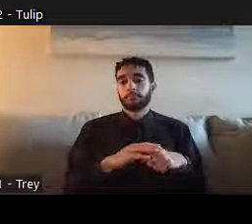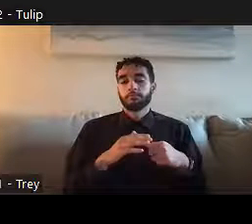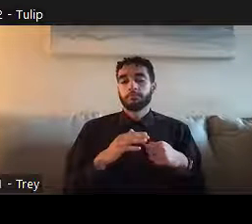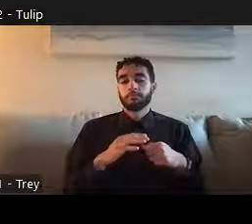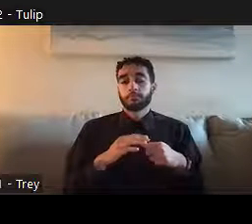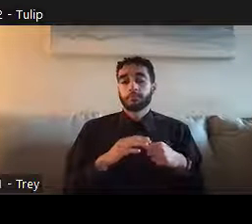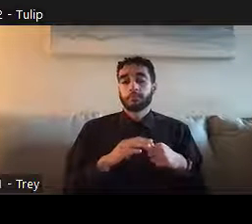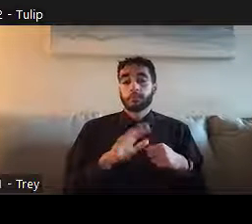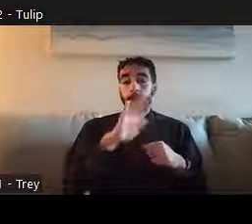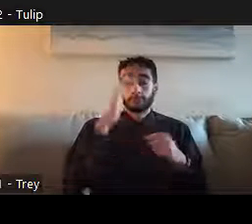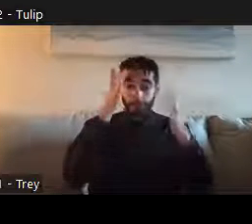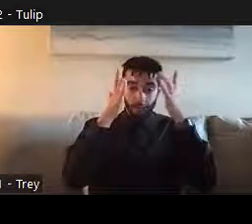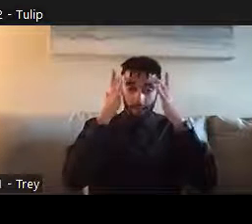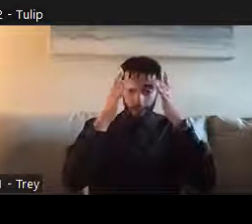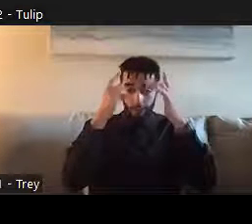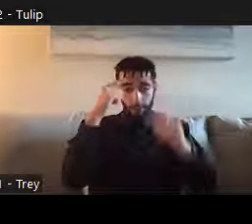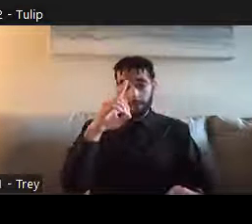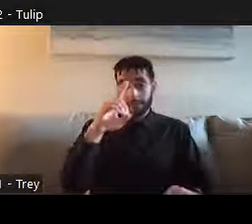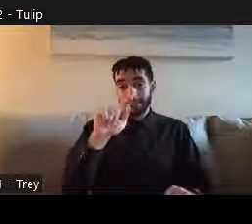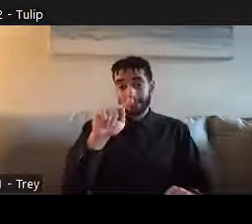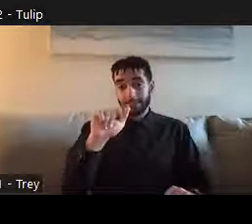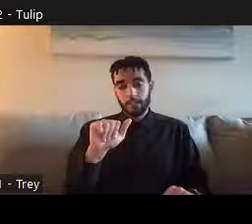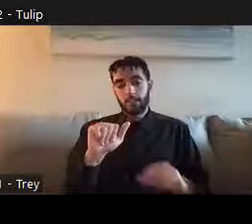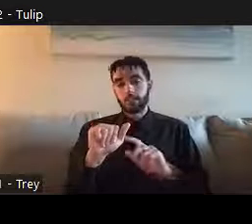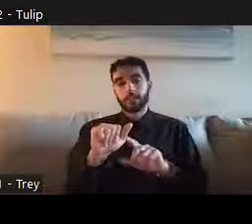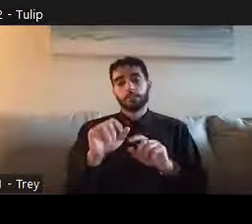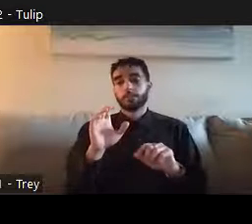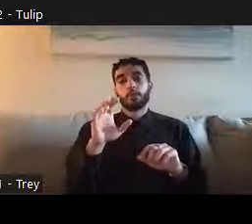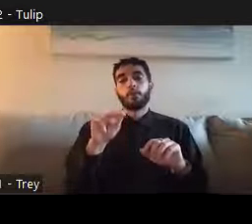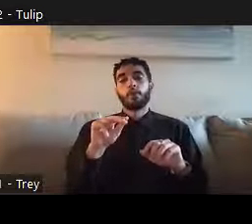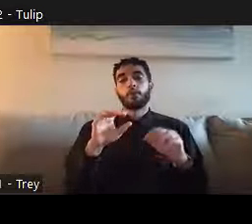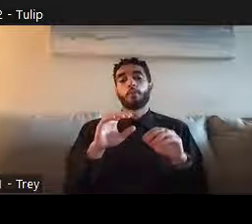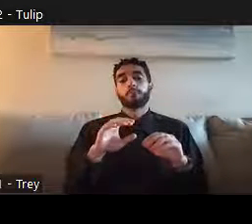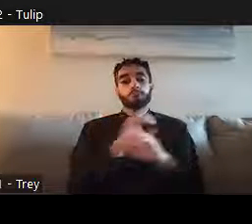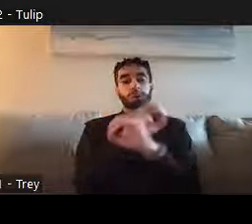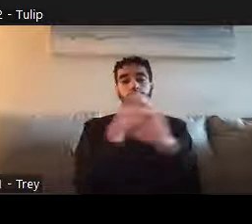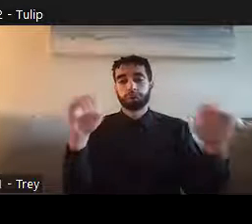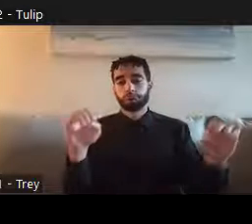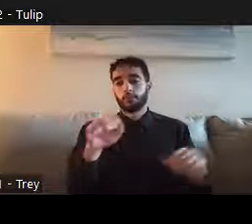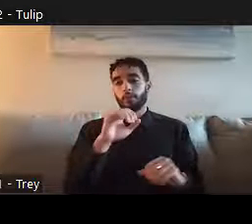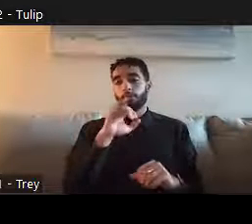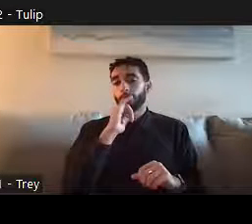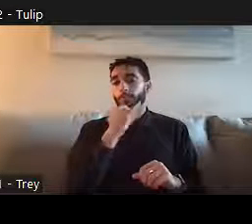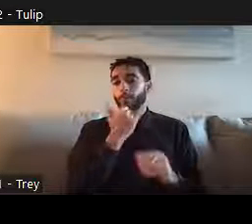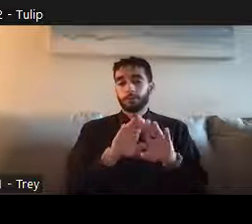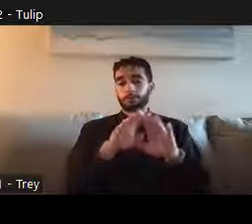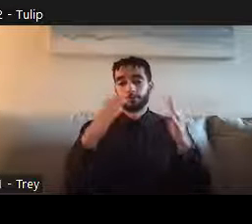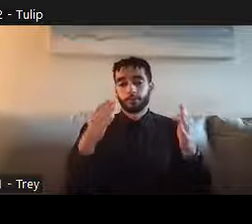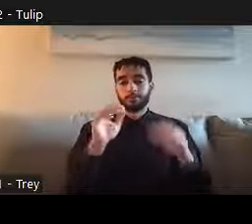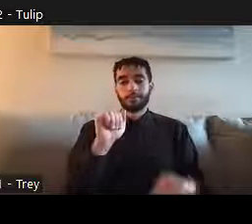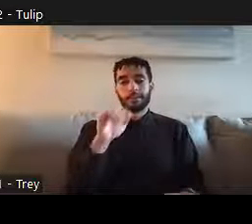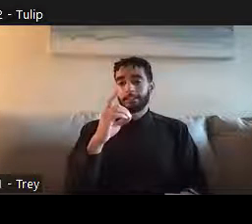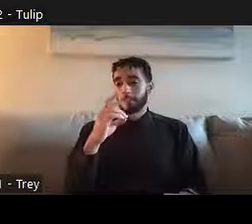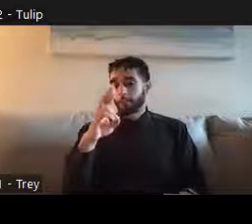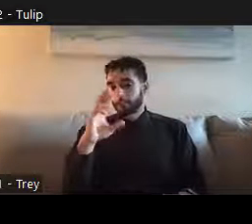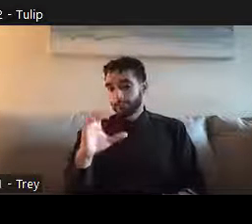data strategy that is data-driven. It's the no wrong door system, the AAAs, and the ADRCs. And I